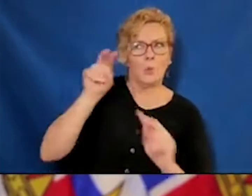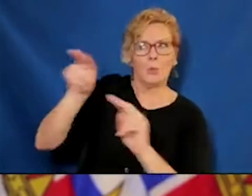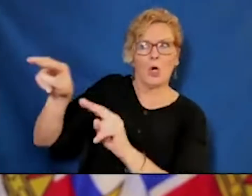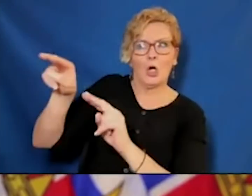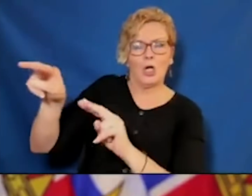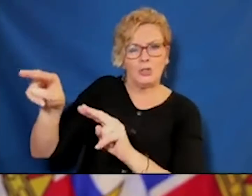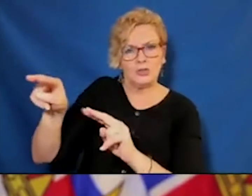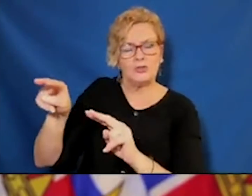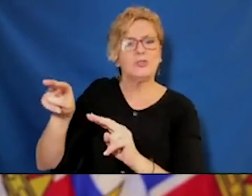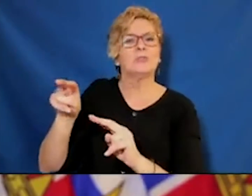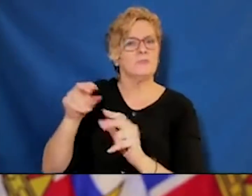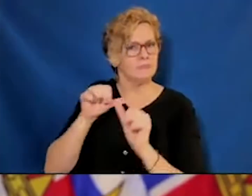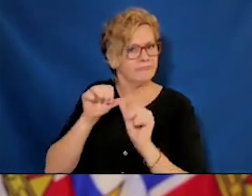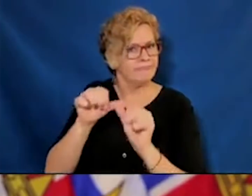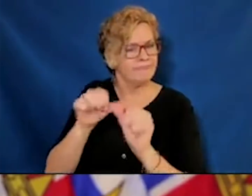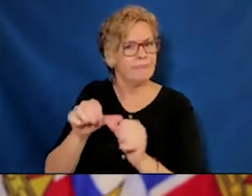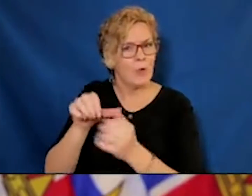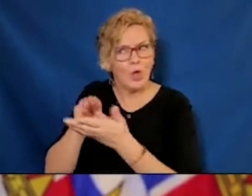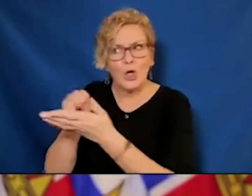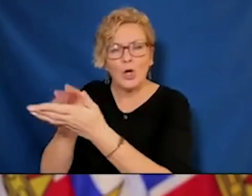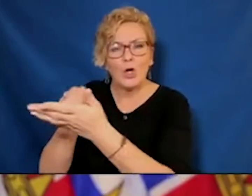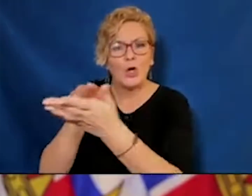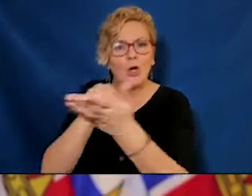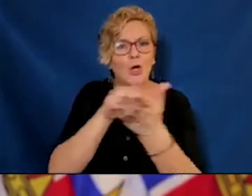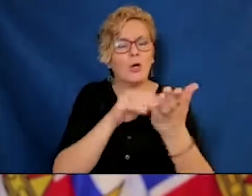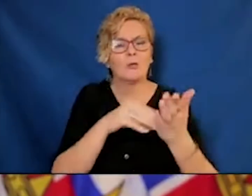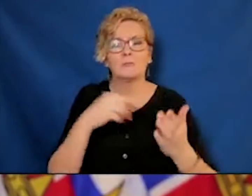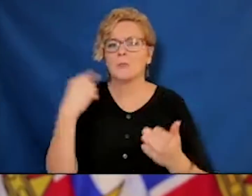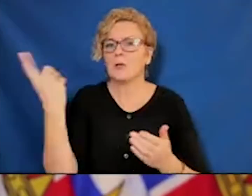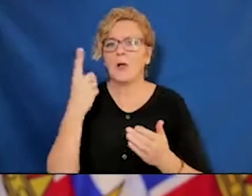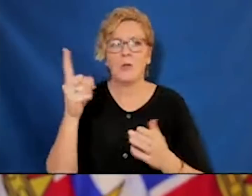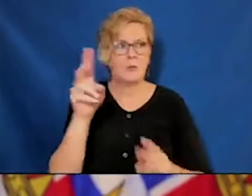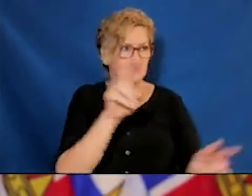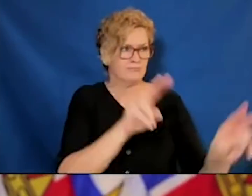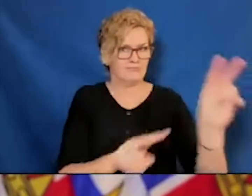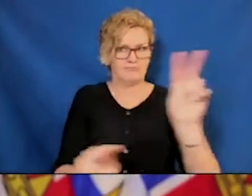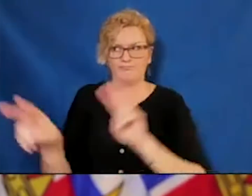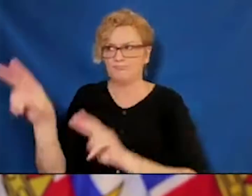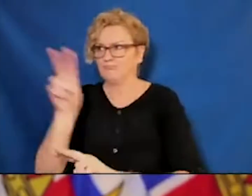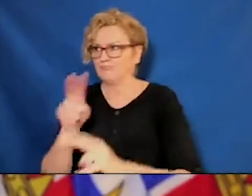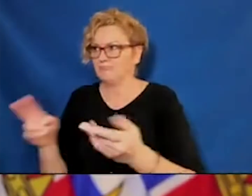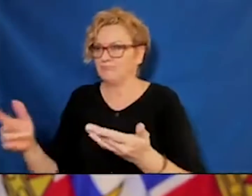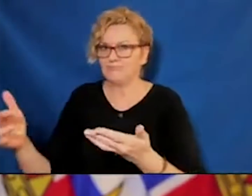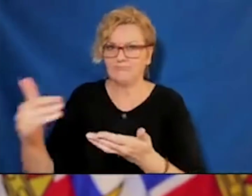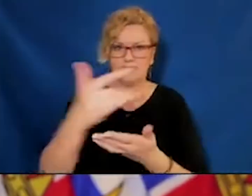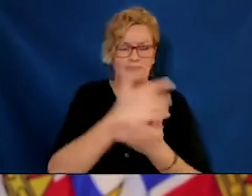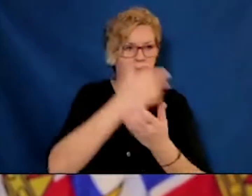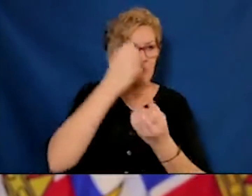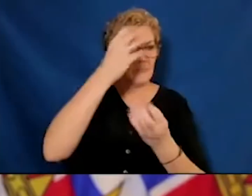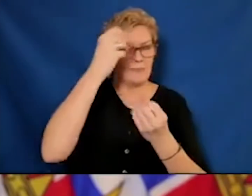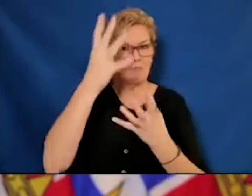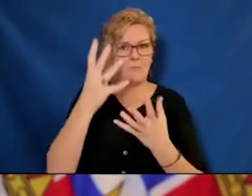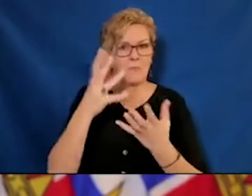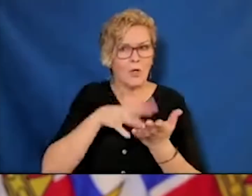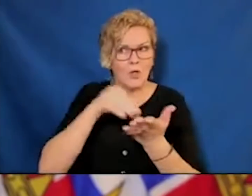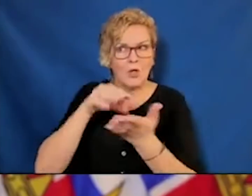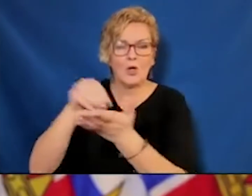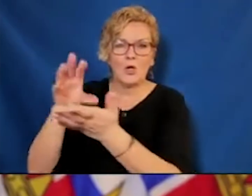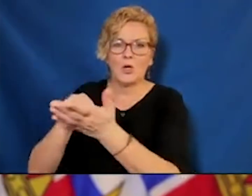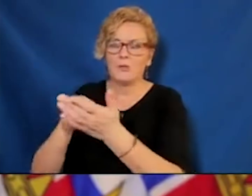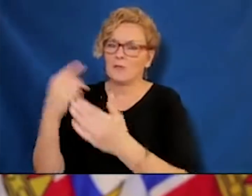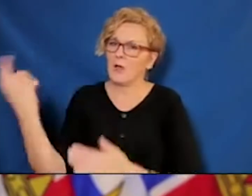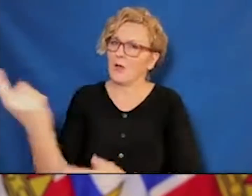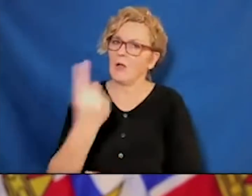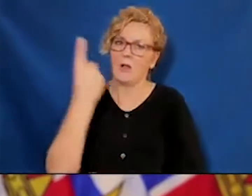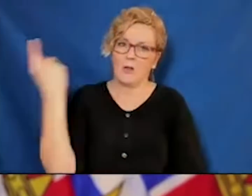we learn about the effectiveness of the booster dose. At this time, we are that much